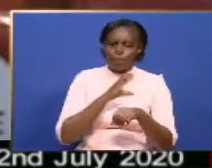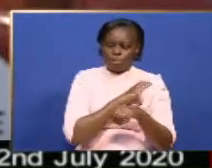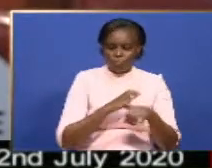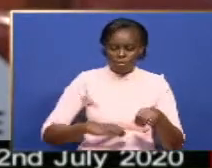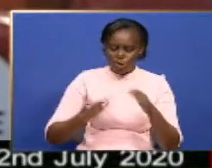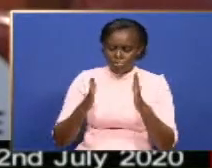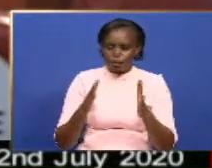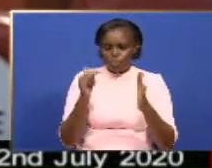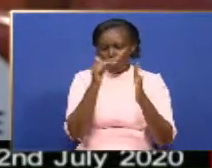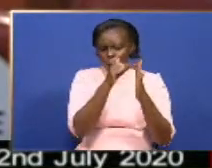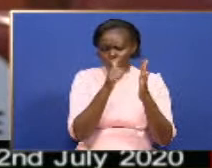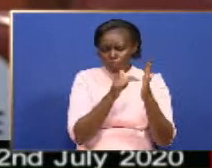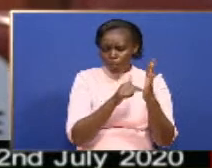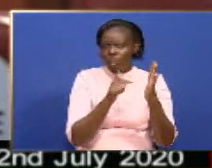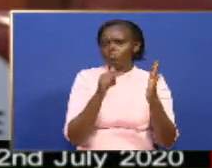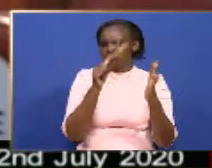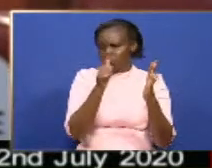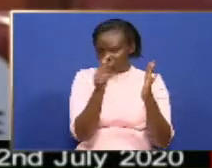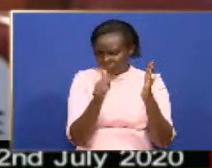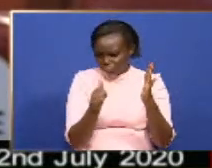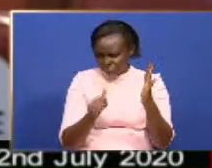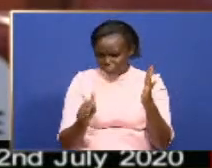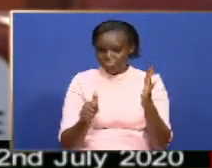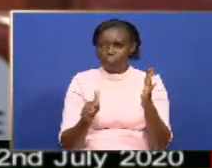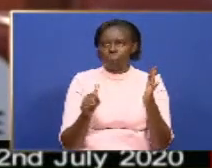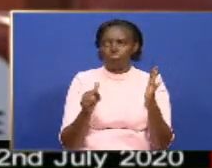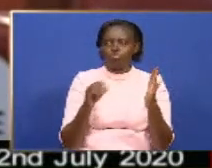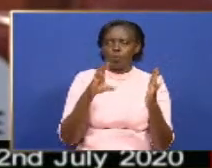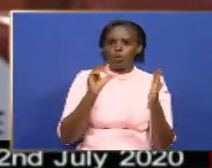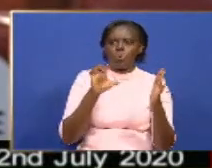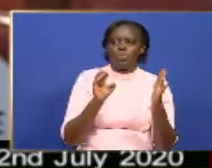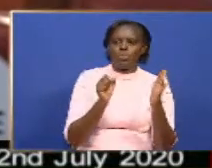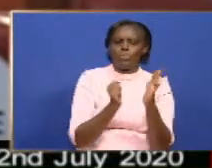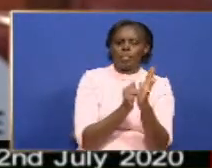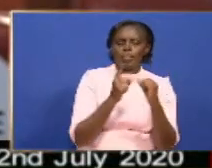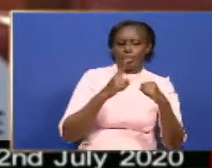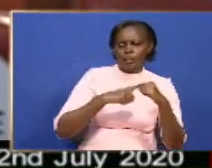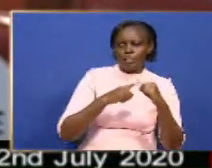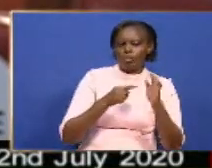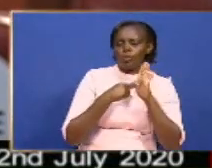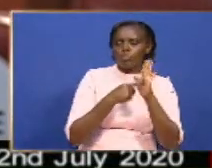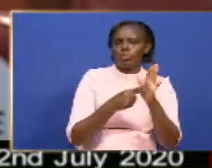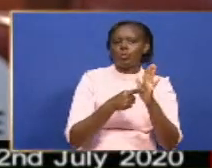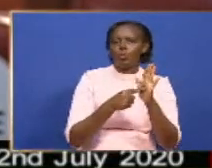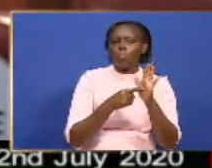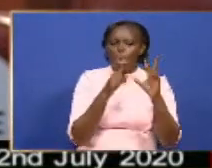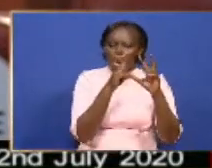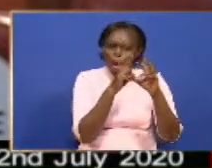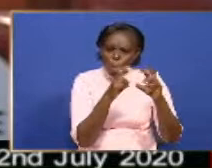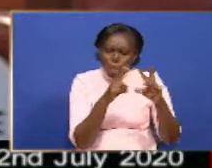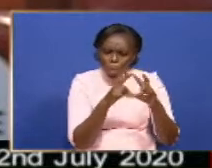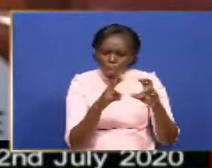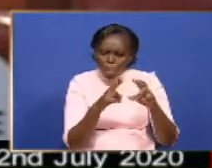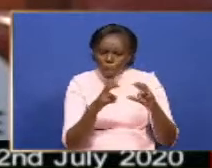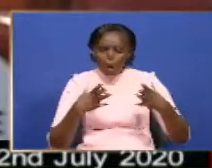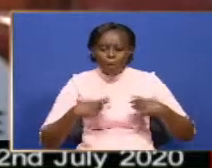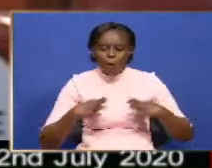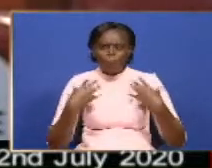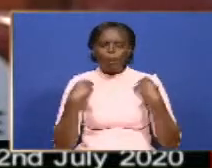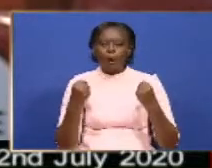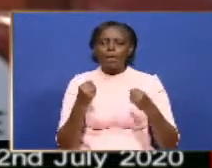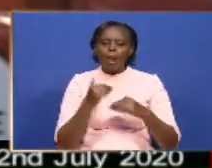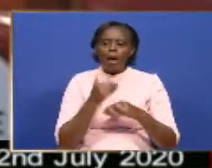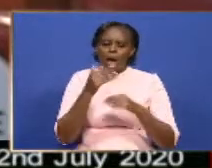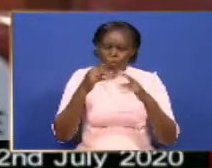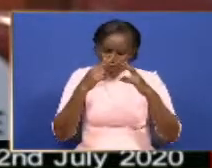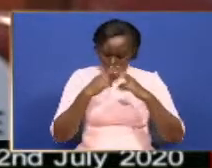good provisions in this bill, like in clause 16, screening people for health, but it does not go ahead to say, after you